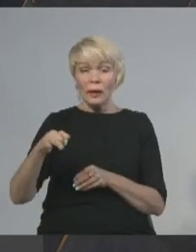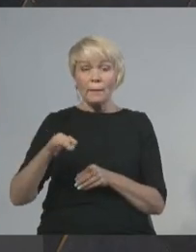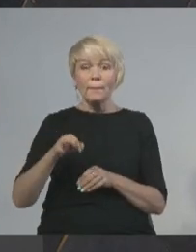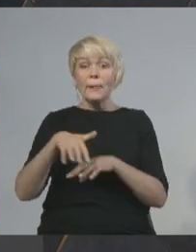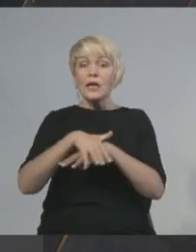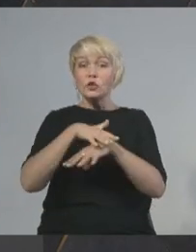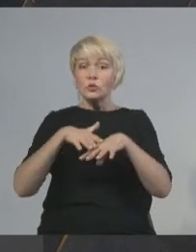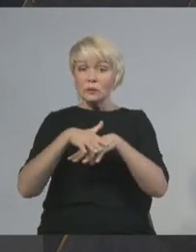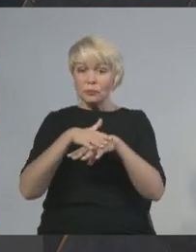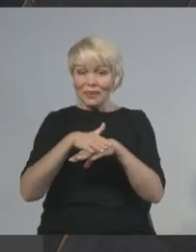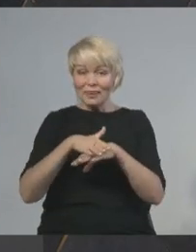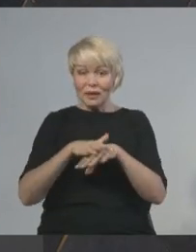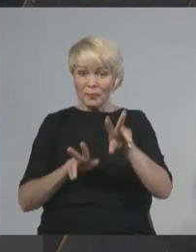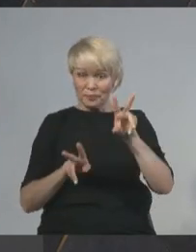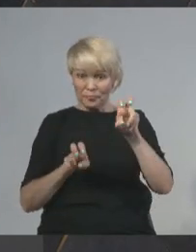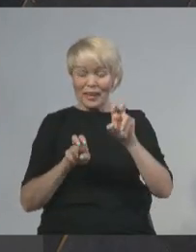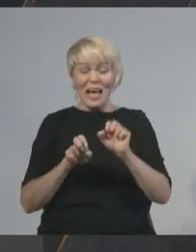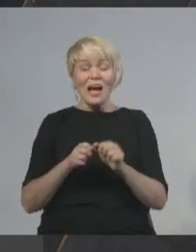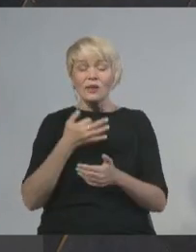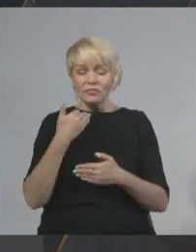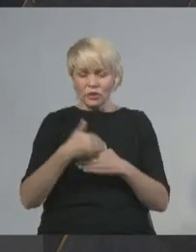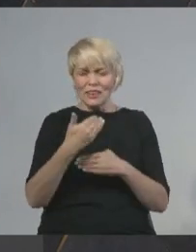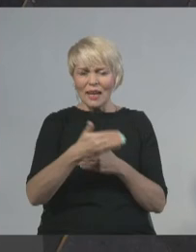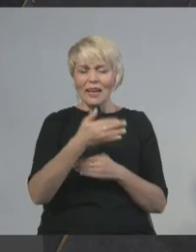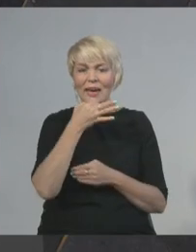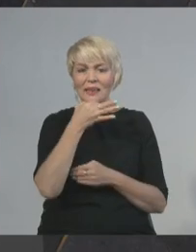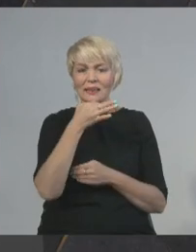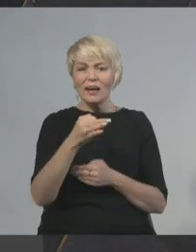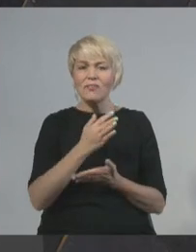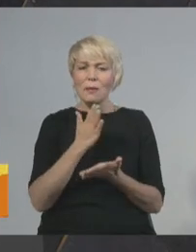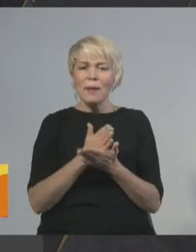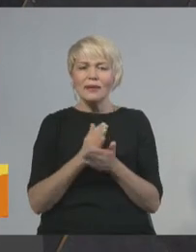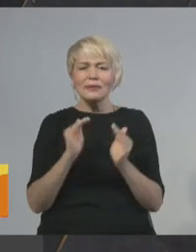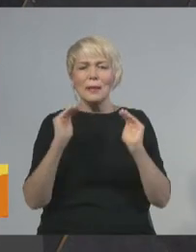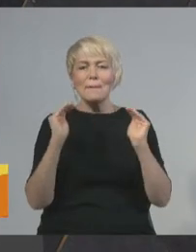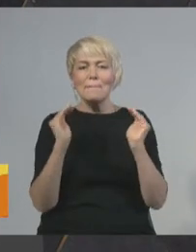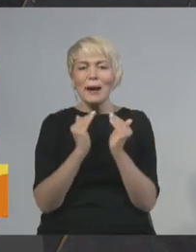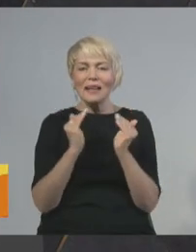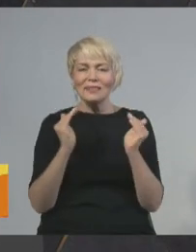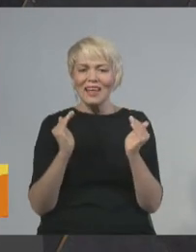ukraine as i've already told you suspina has